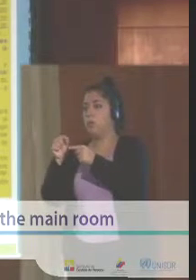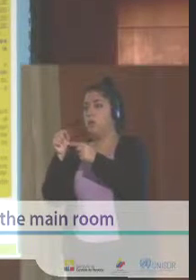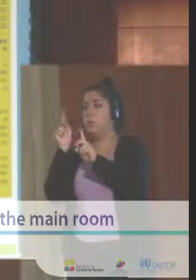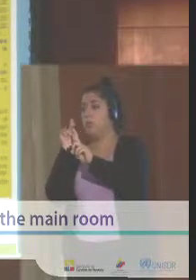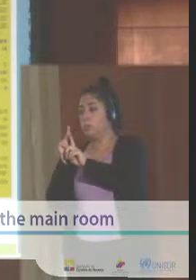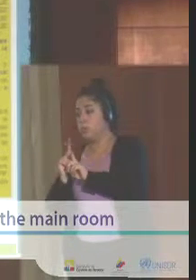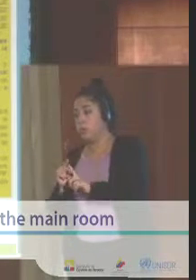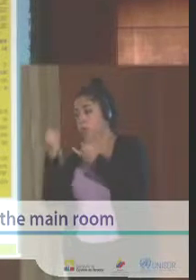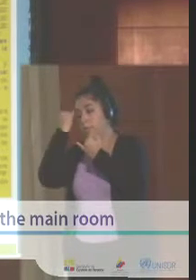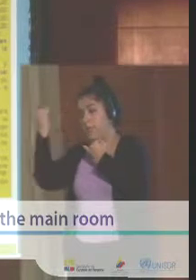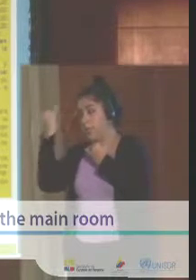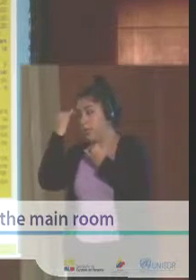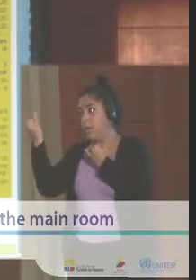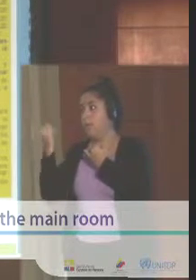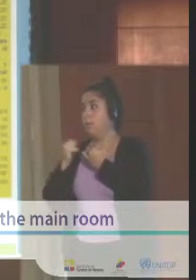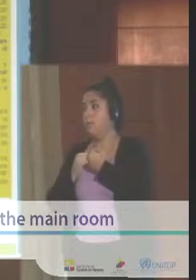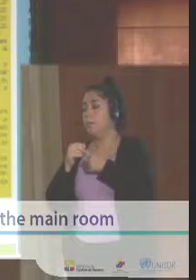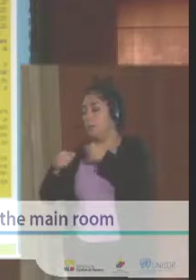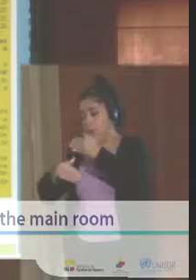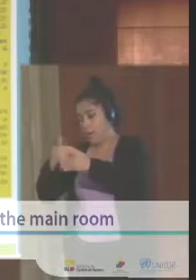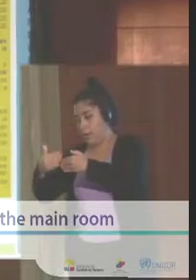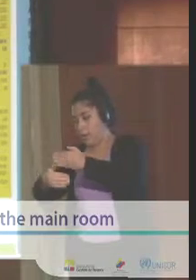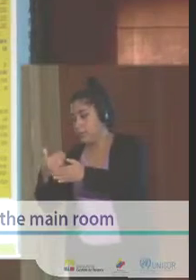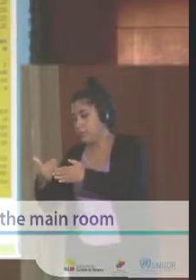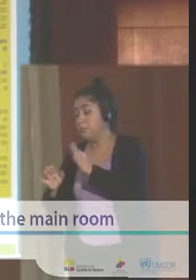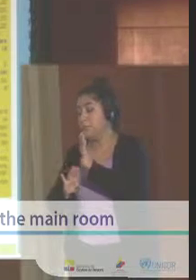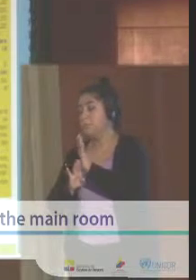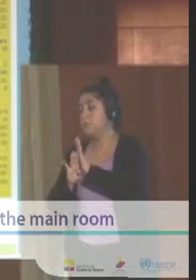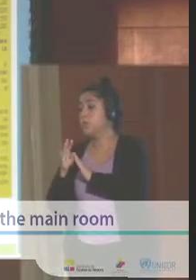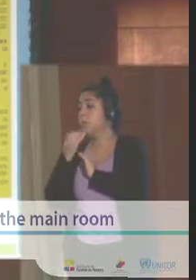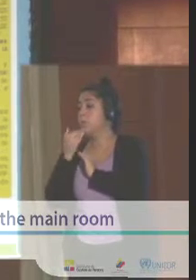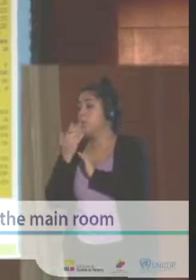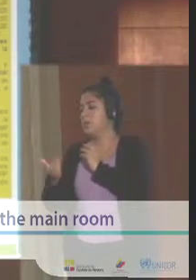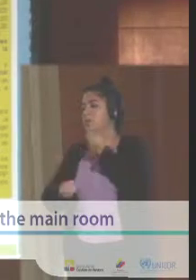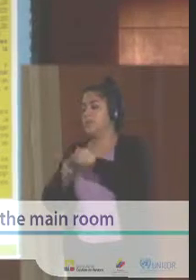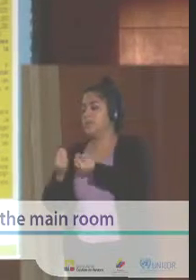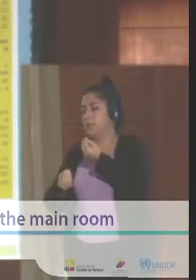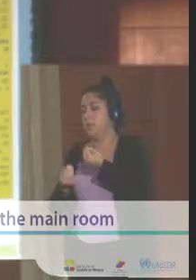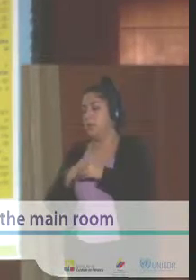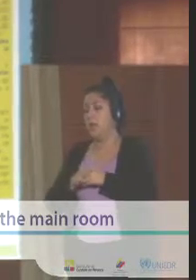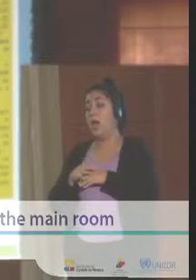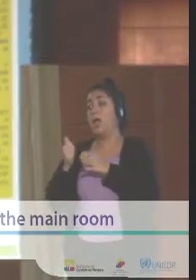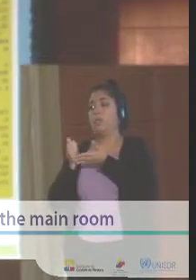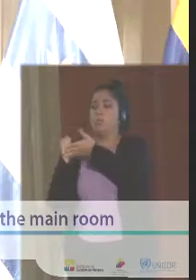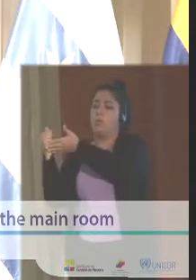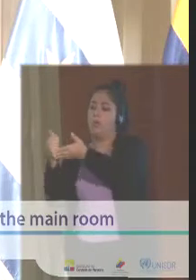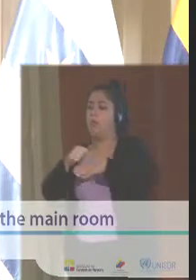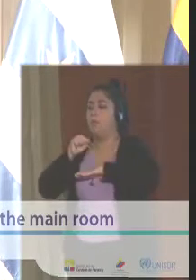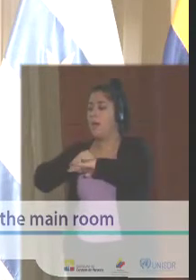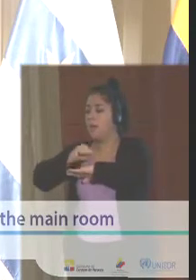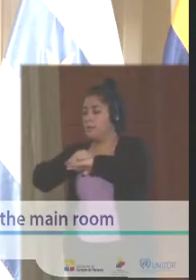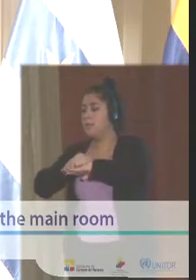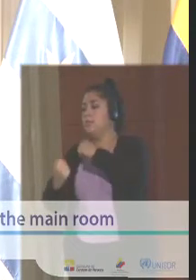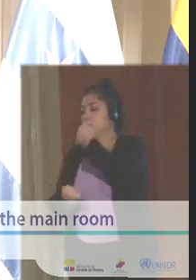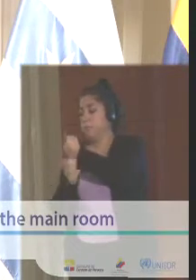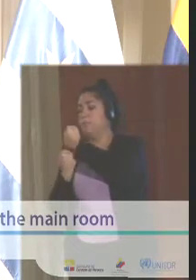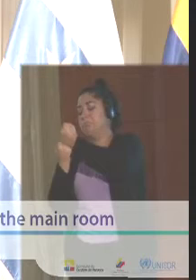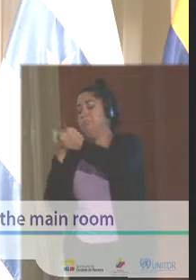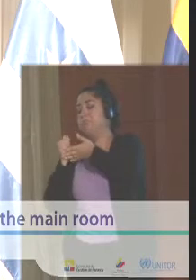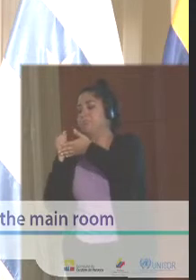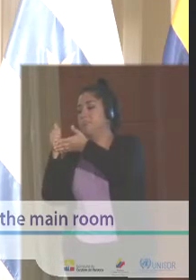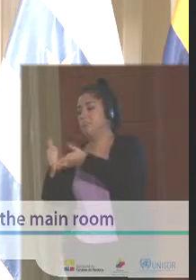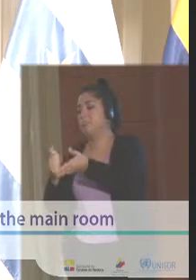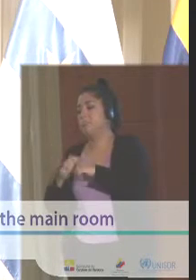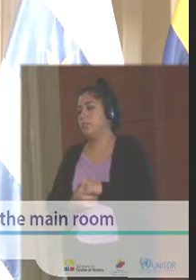as identifying, formulating risk. All of these are methodological tools that were laying the